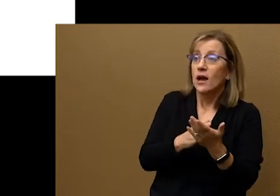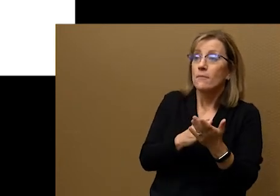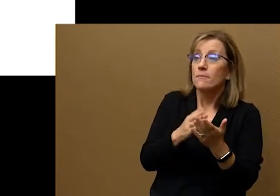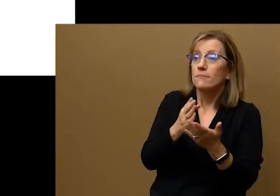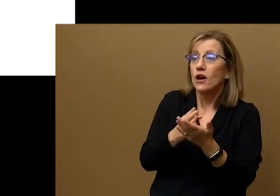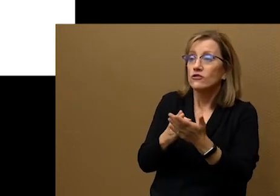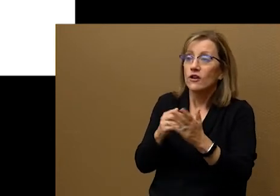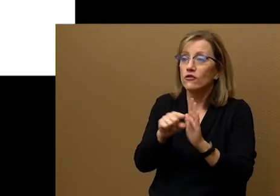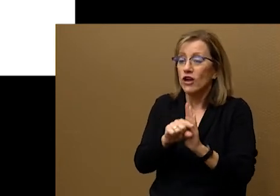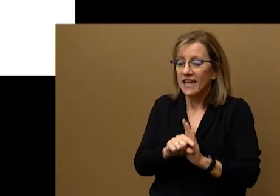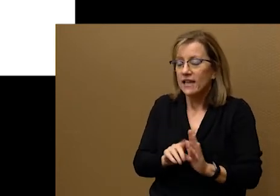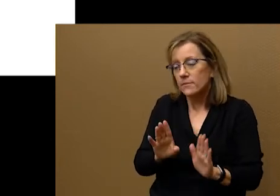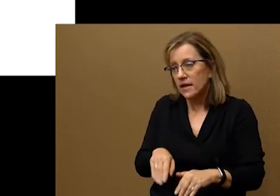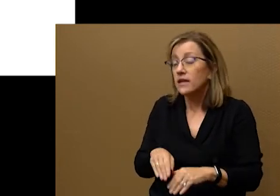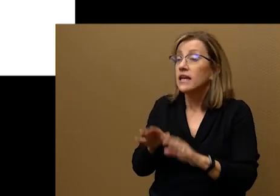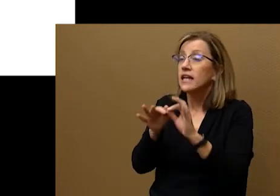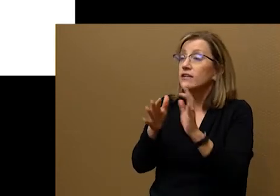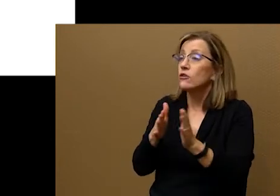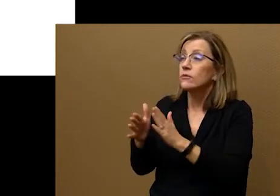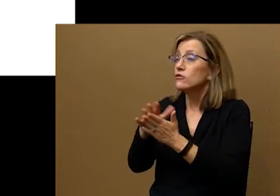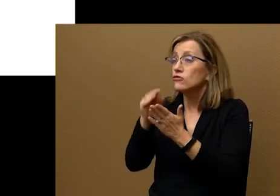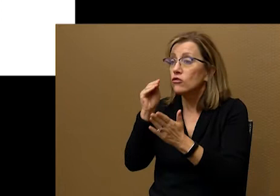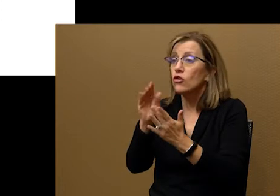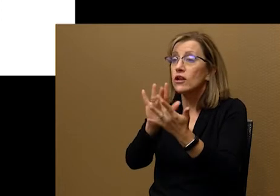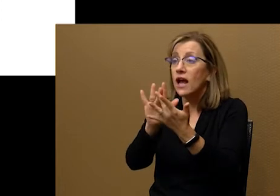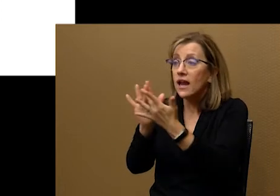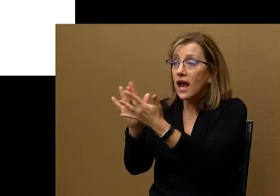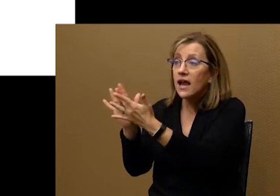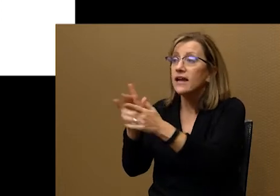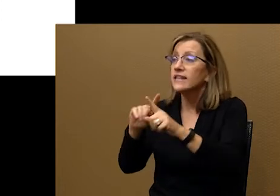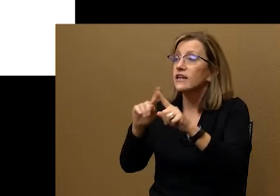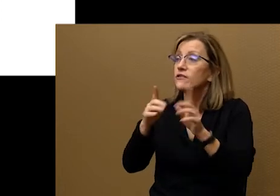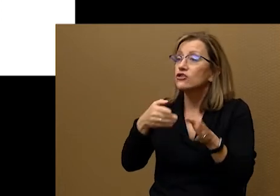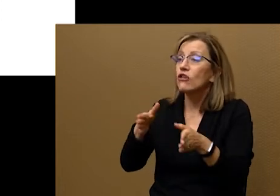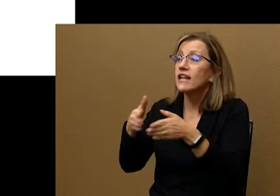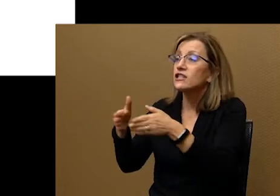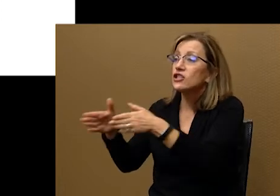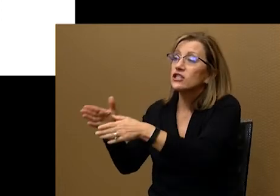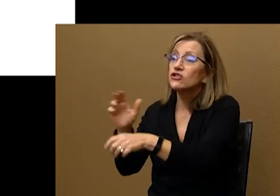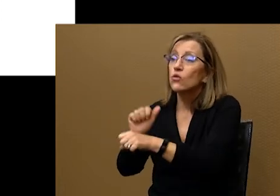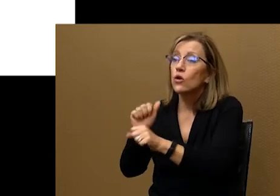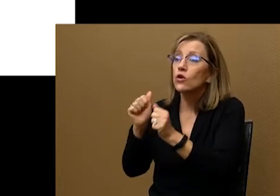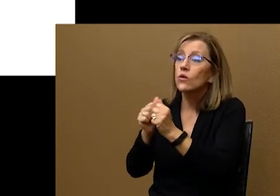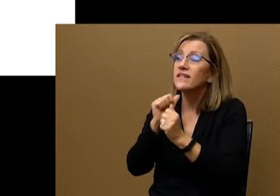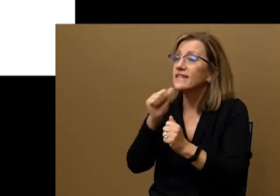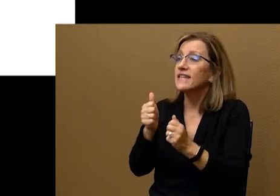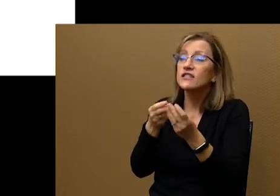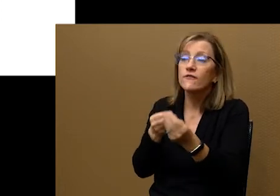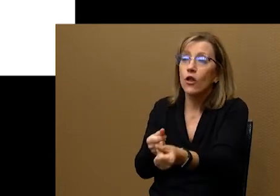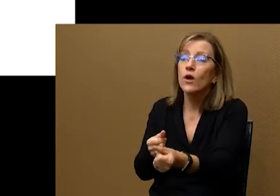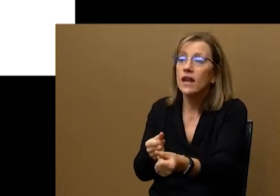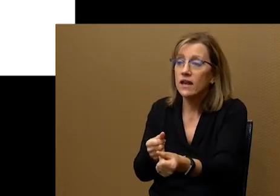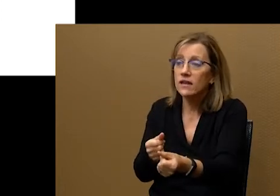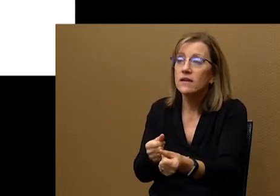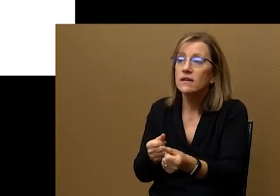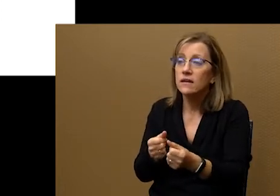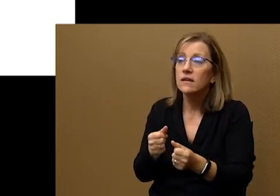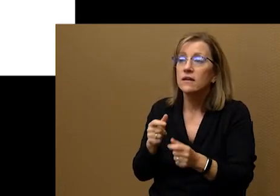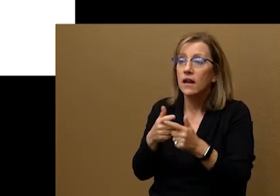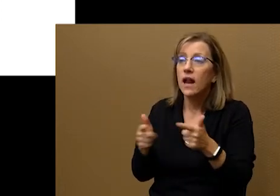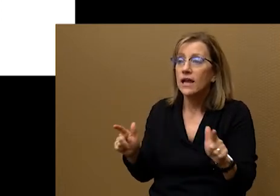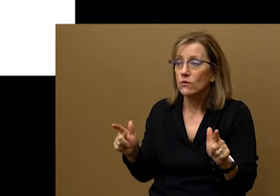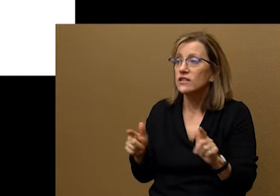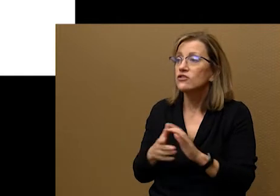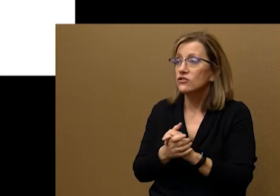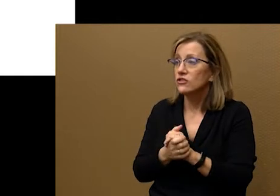it. And where interpreters are learning online strategies for working with disfluent language. And they actually did one of